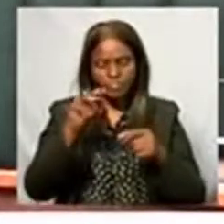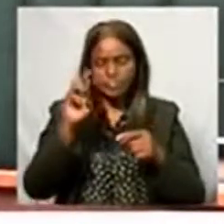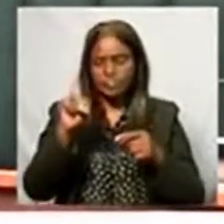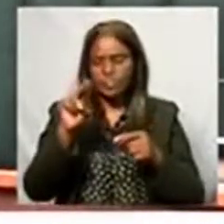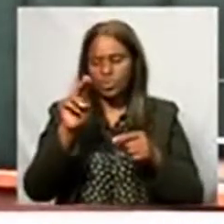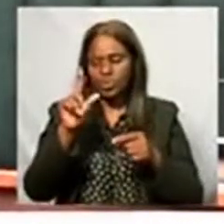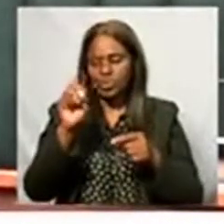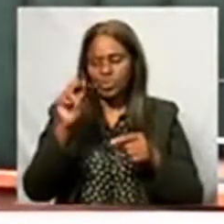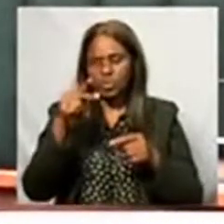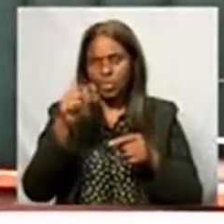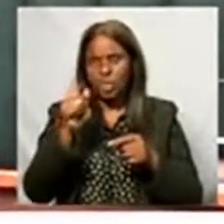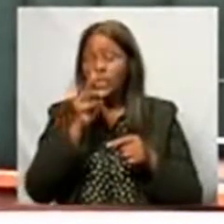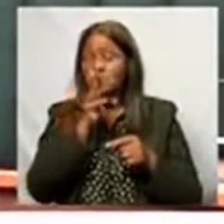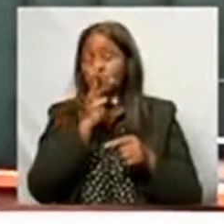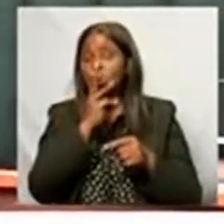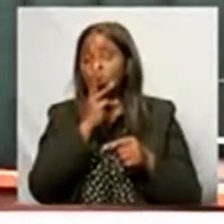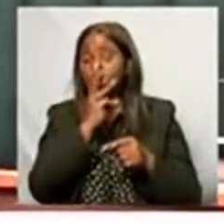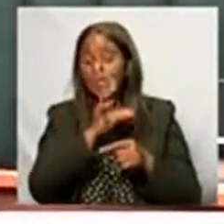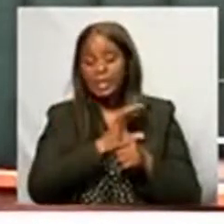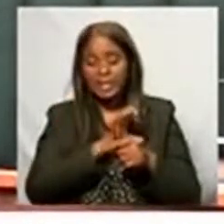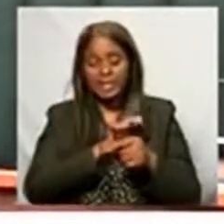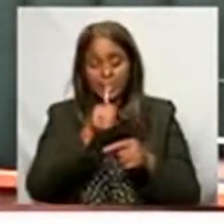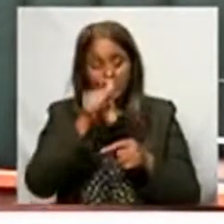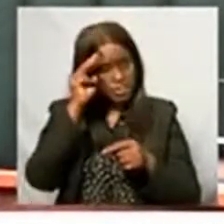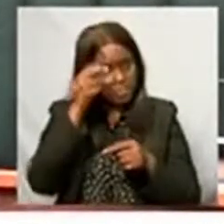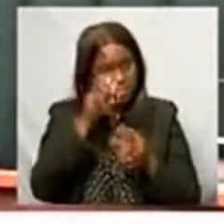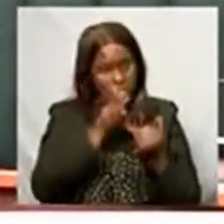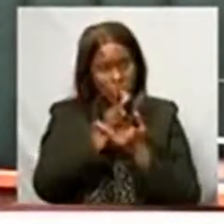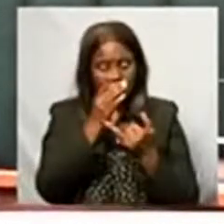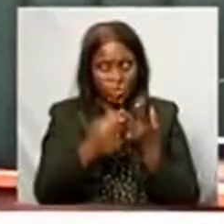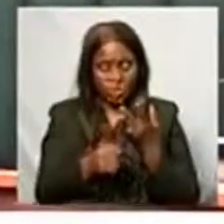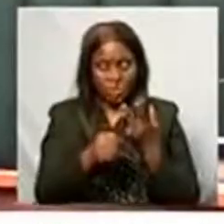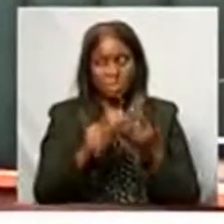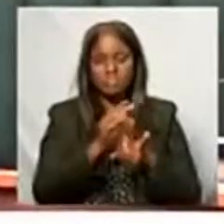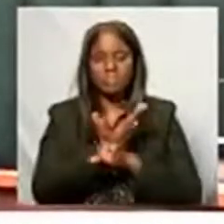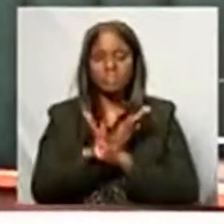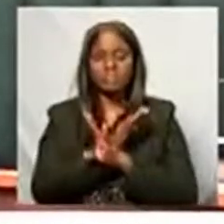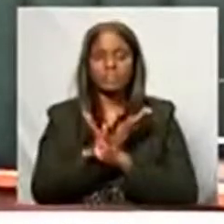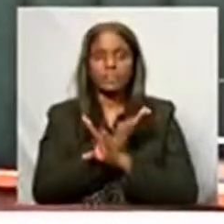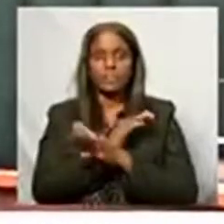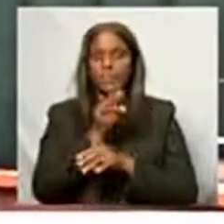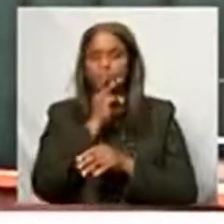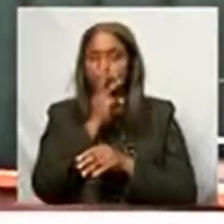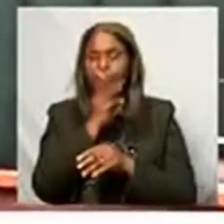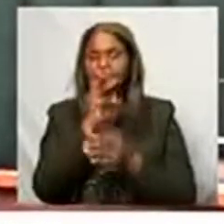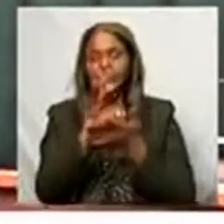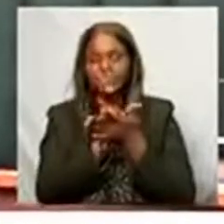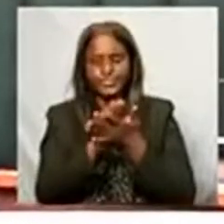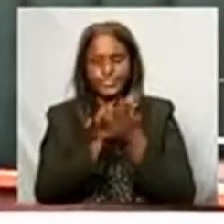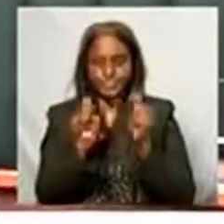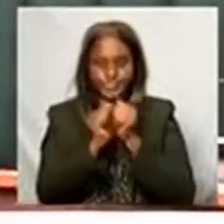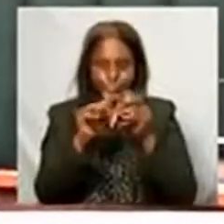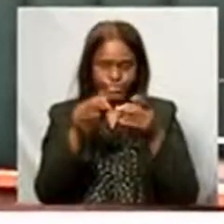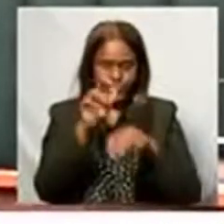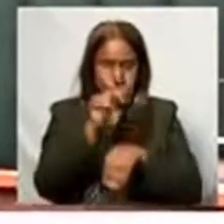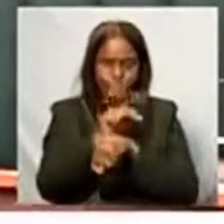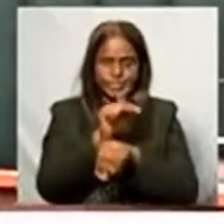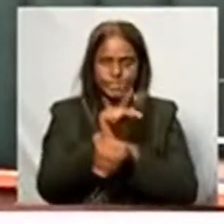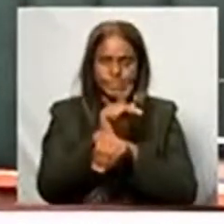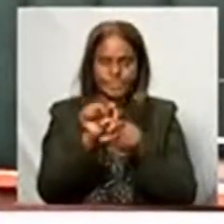Mulonga Water and Sanitation Company, the ministry, through the Zambia Water Supply and Sanitation